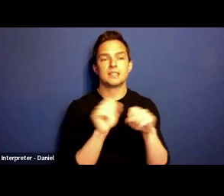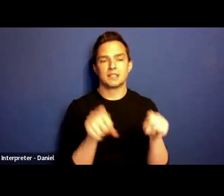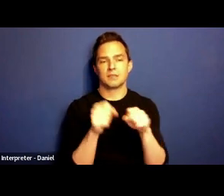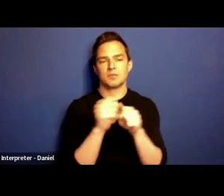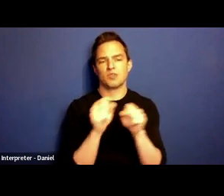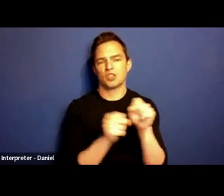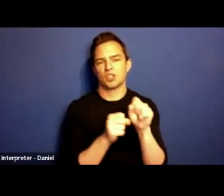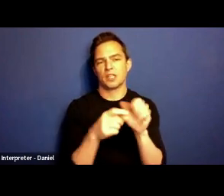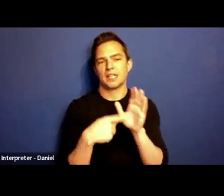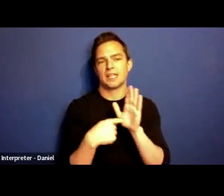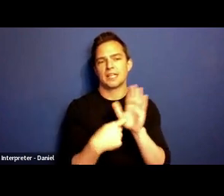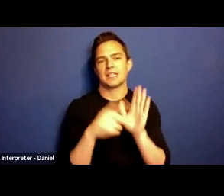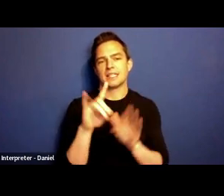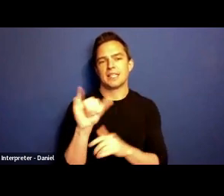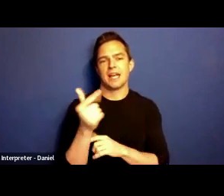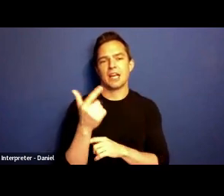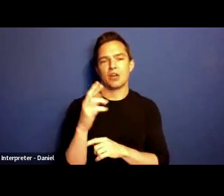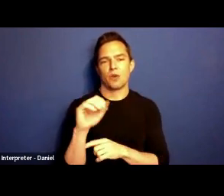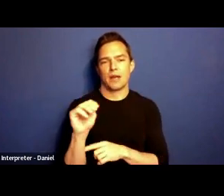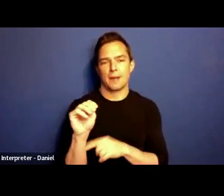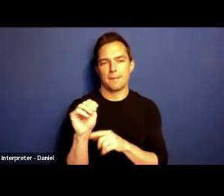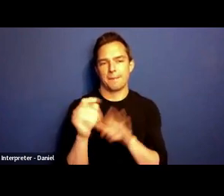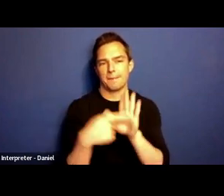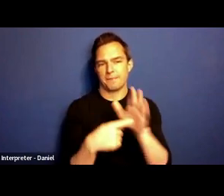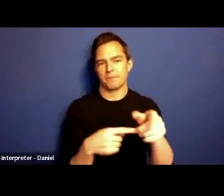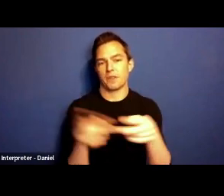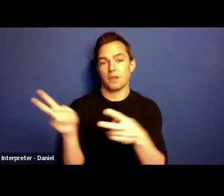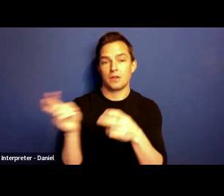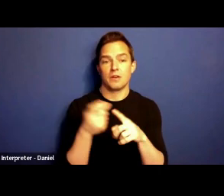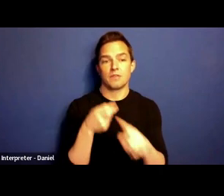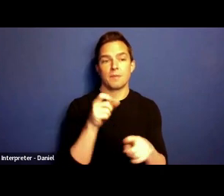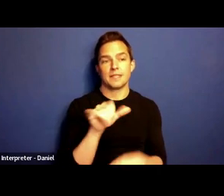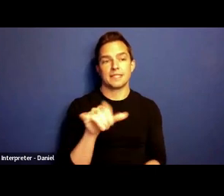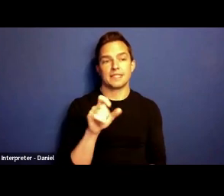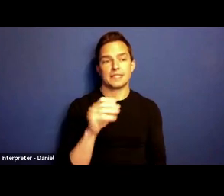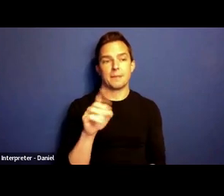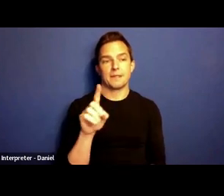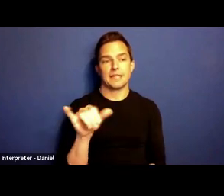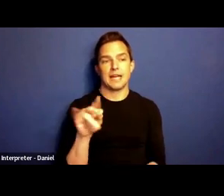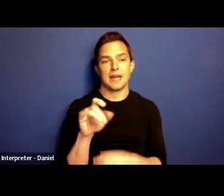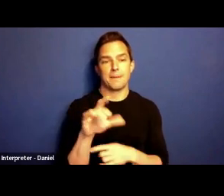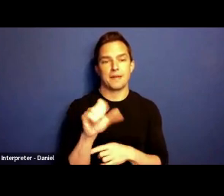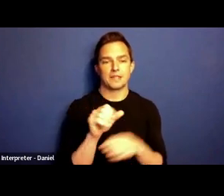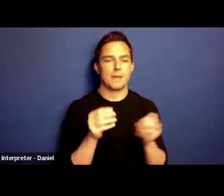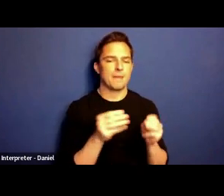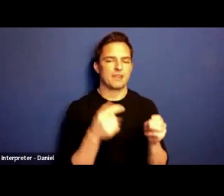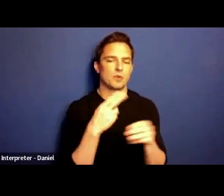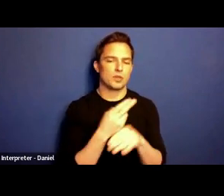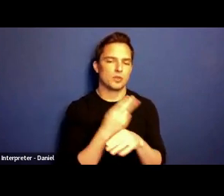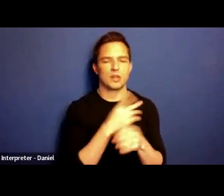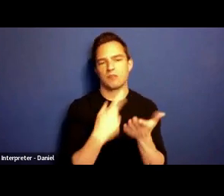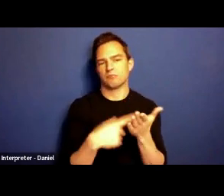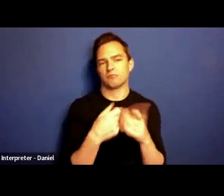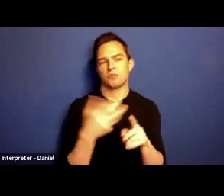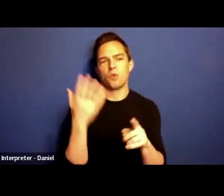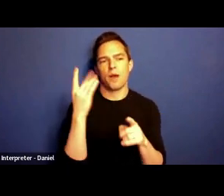you. This is using some notation from system dynamics. It's a method that we're using, and I'll talk a little bit more about why we're using that